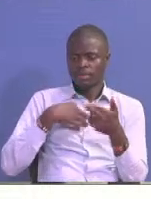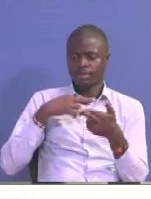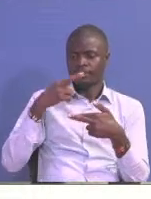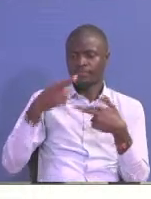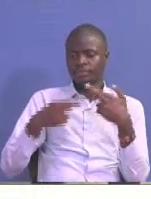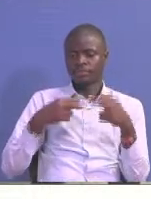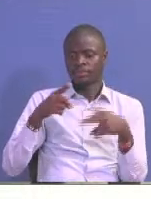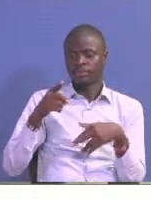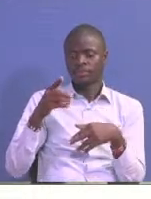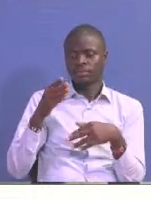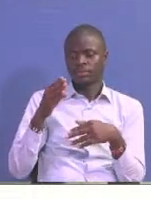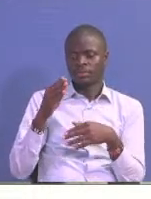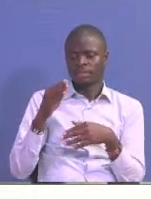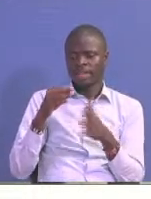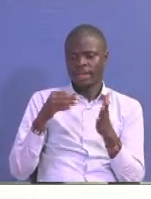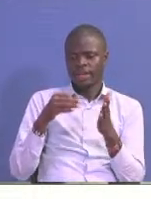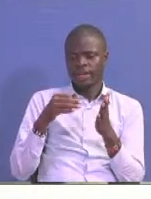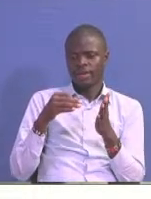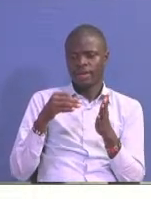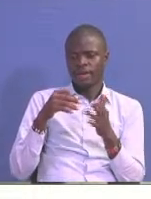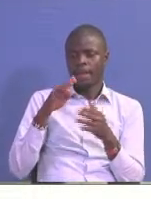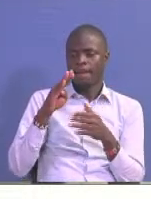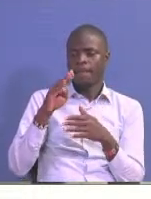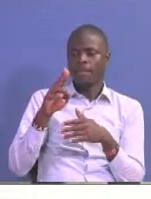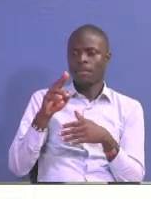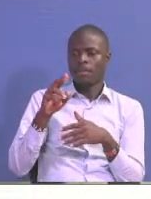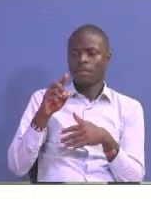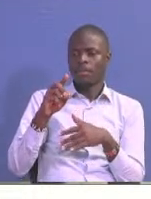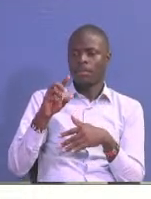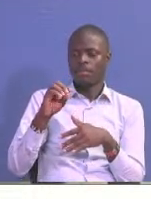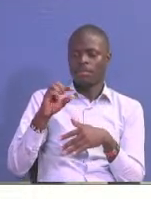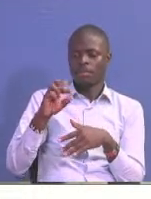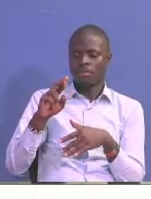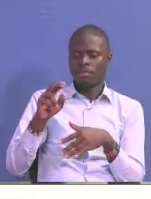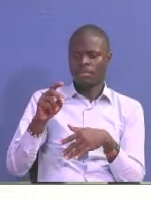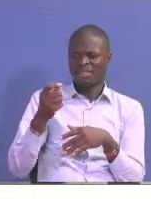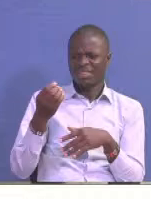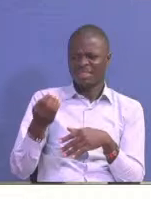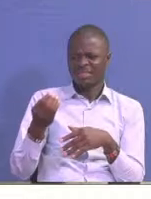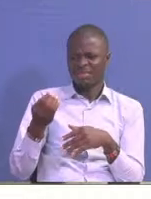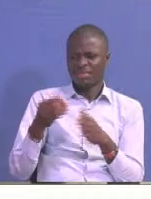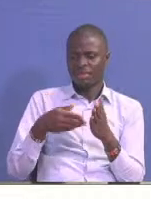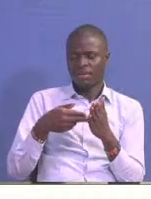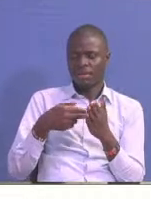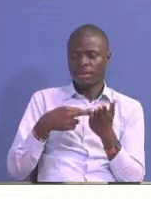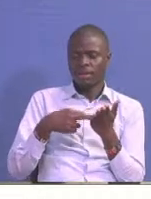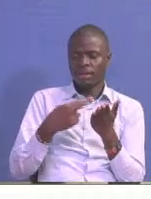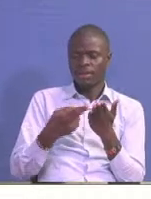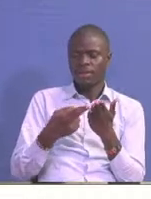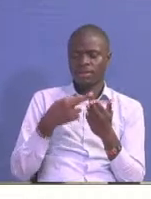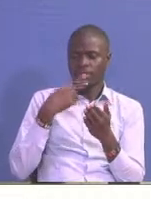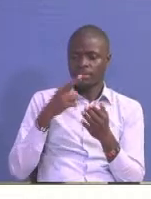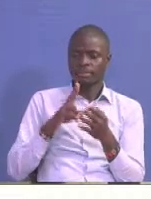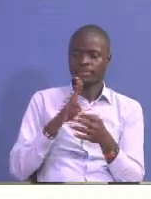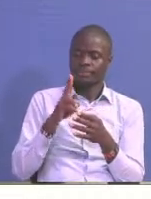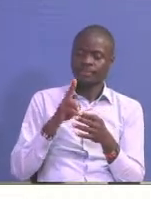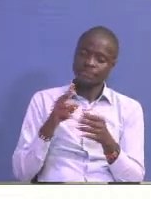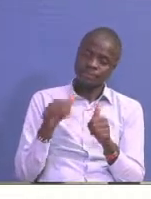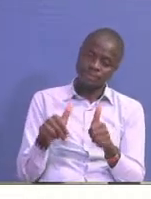their budgets with a view to ensuring that the limited budgetary resources are